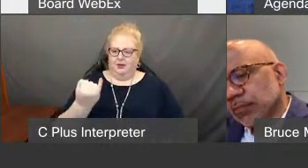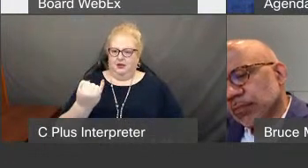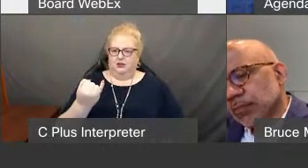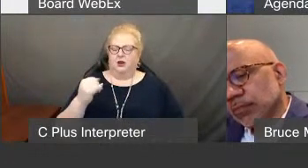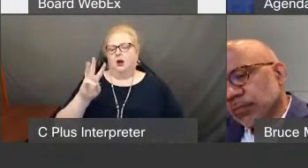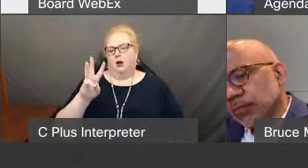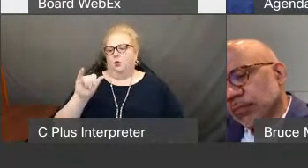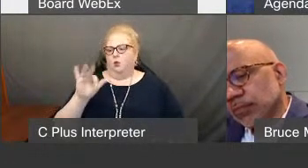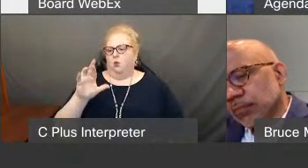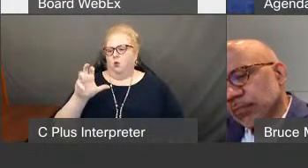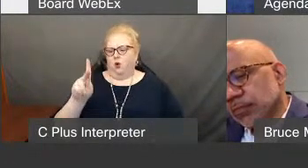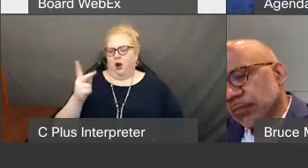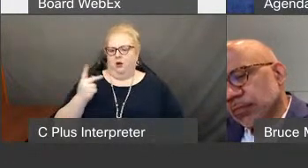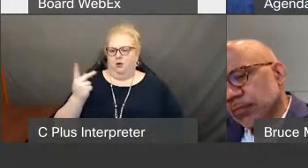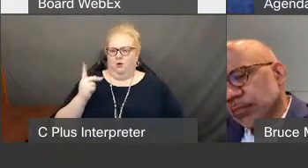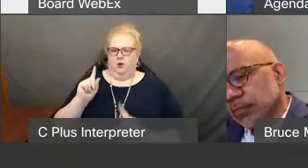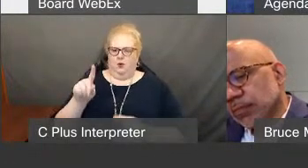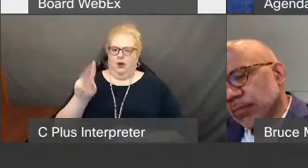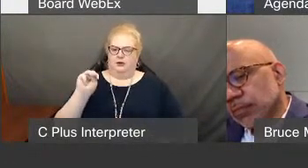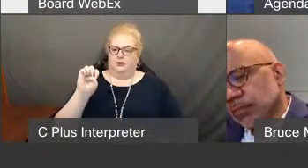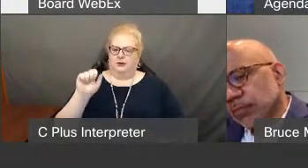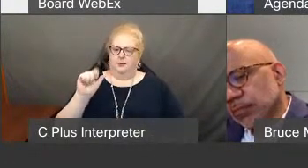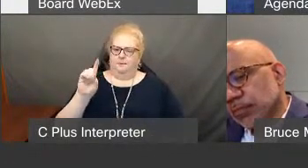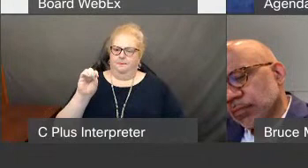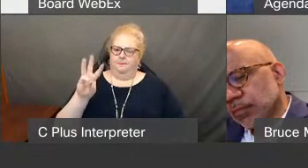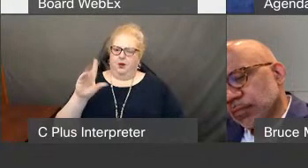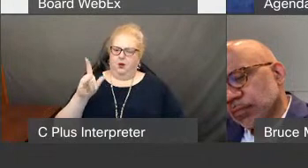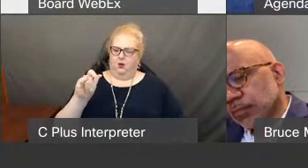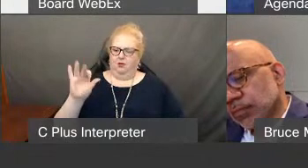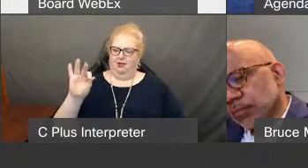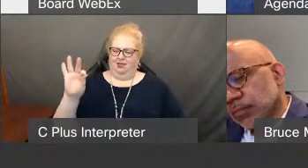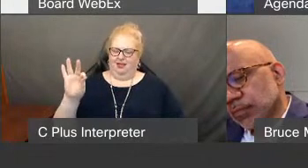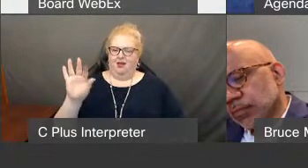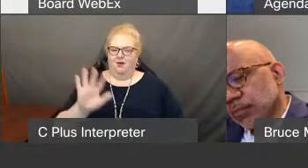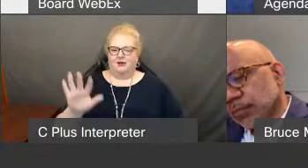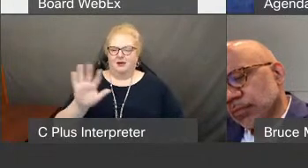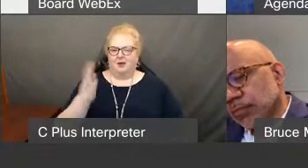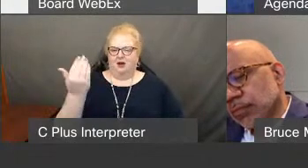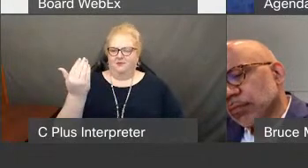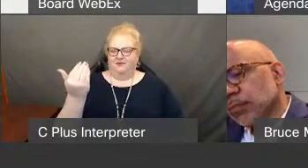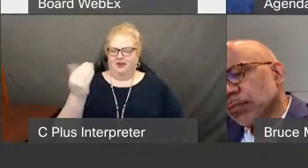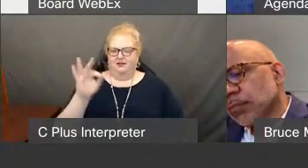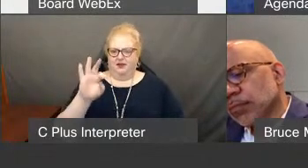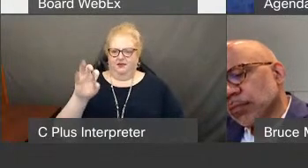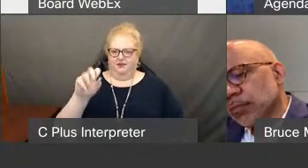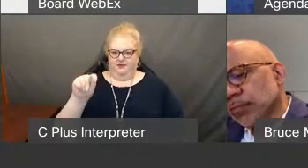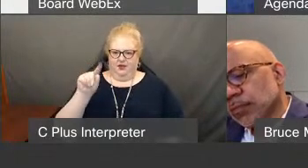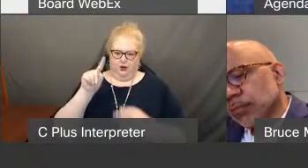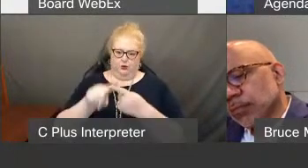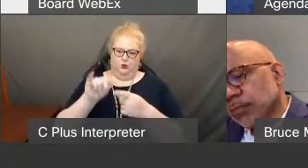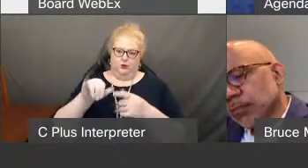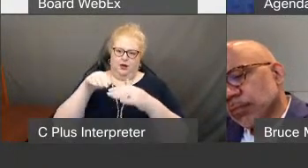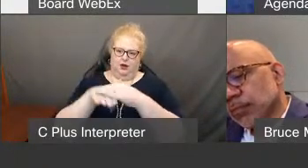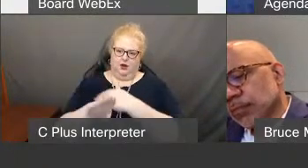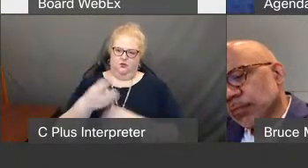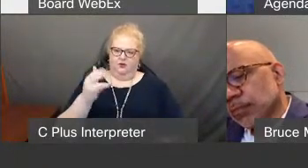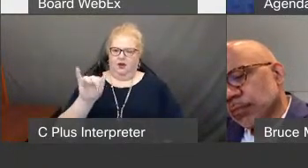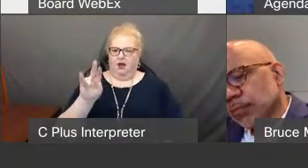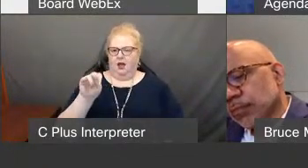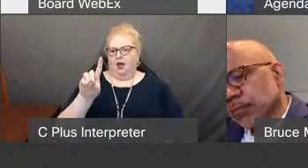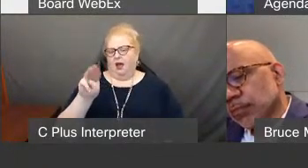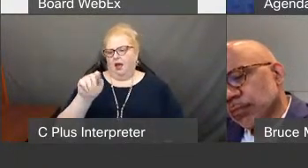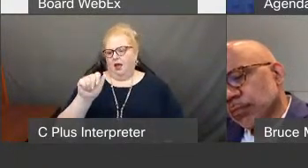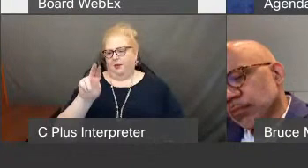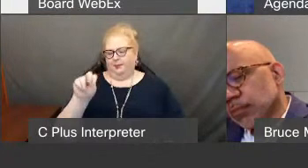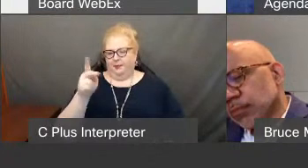the other day. It's approximately 15 feet from the entrance to Hyman Park. And what the lady was wanting to